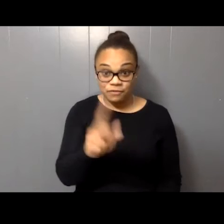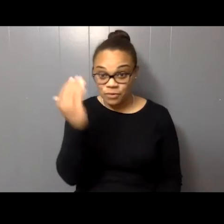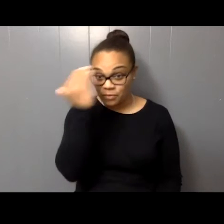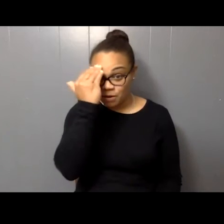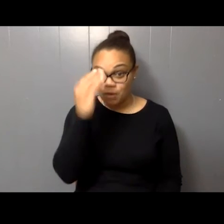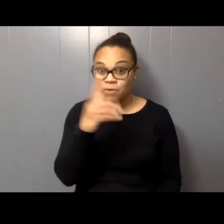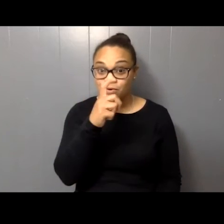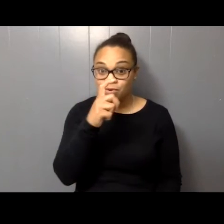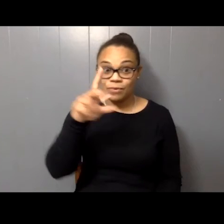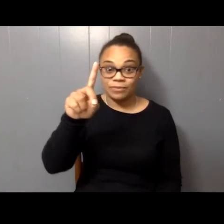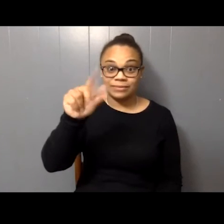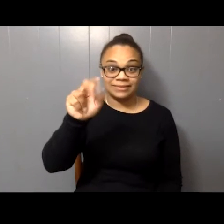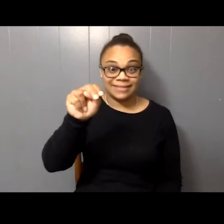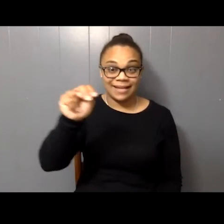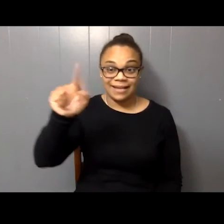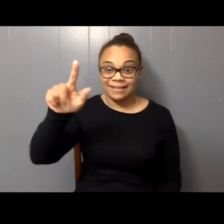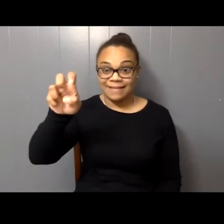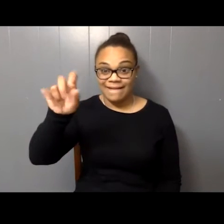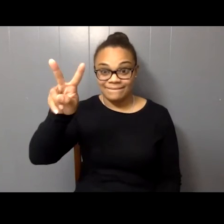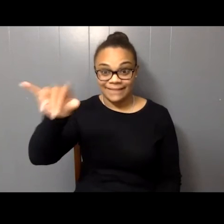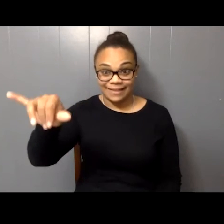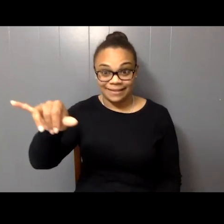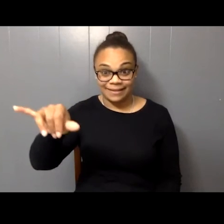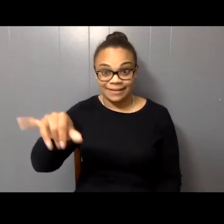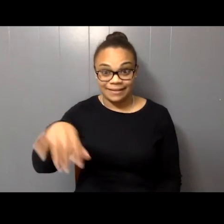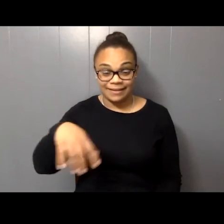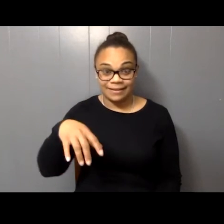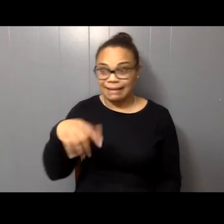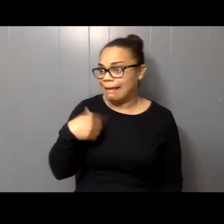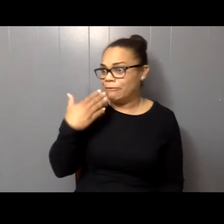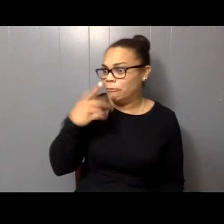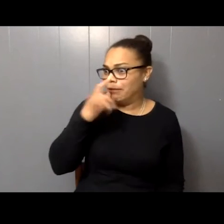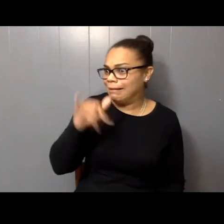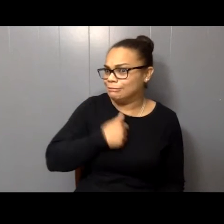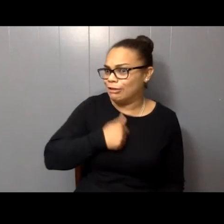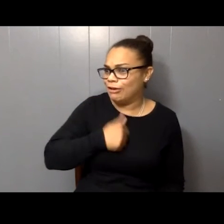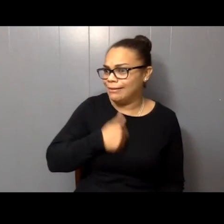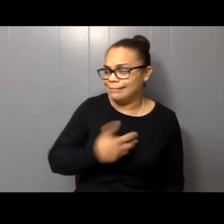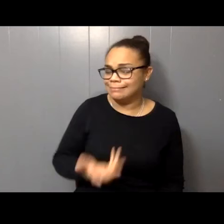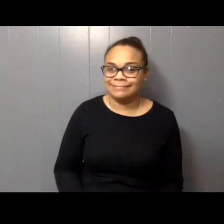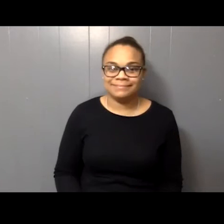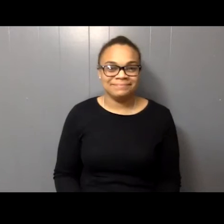Levy is? I don't. I'm so sorry.